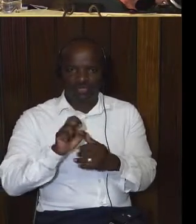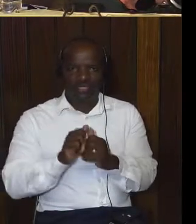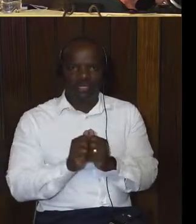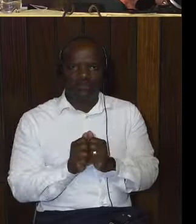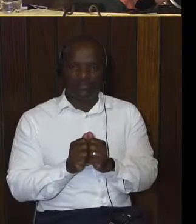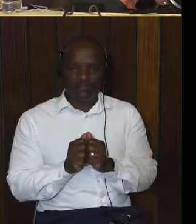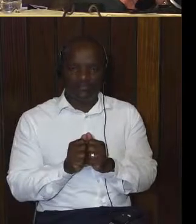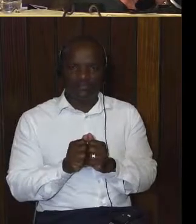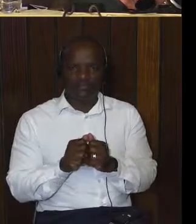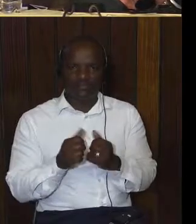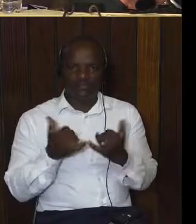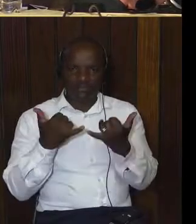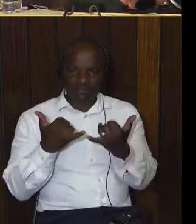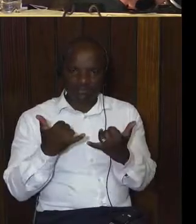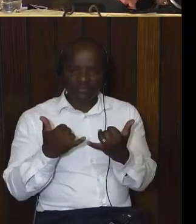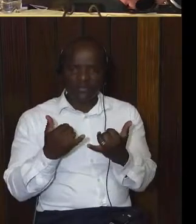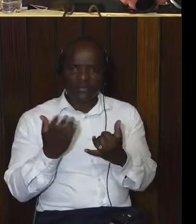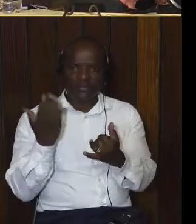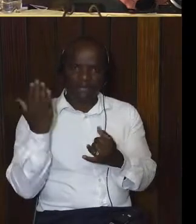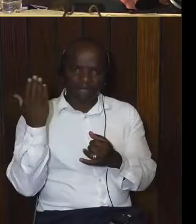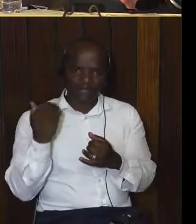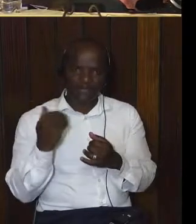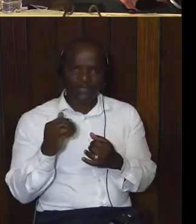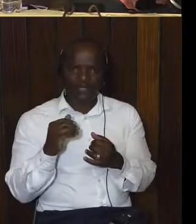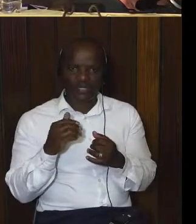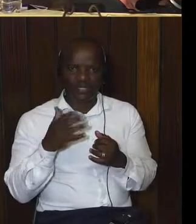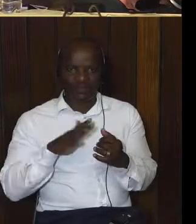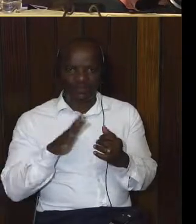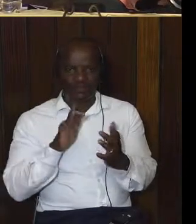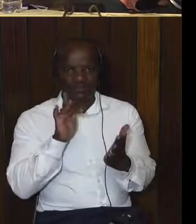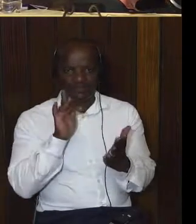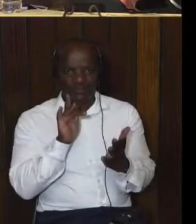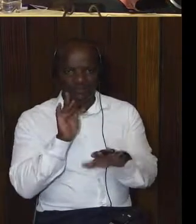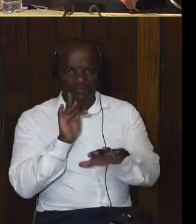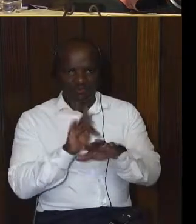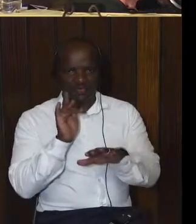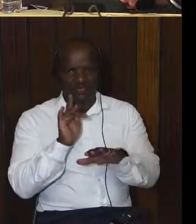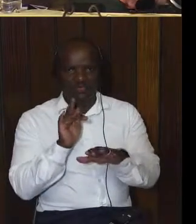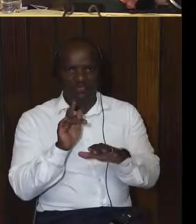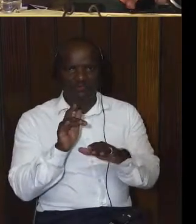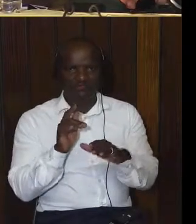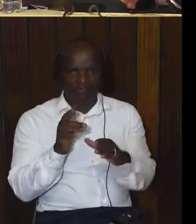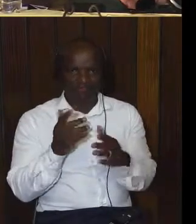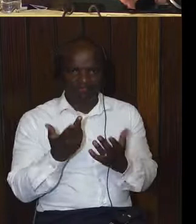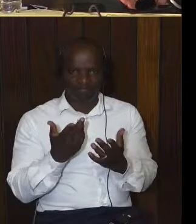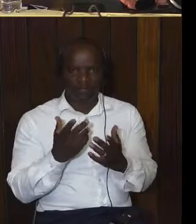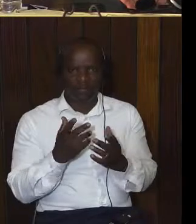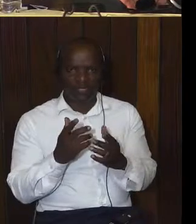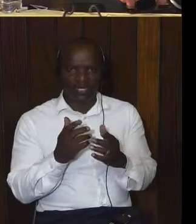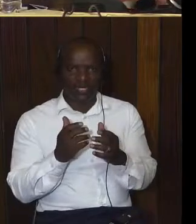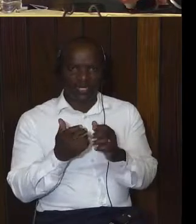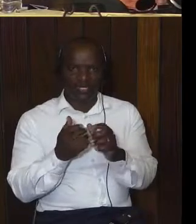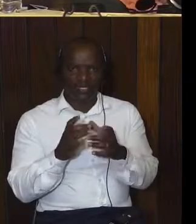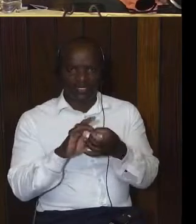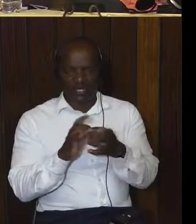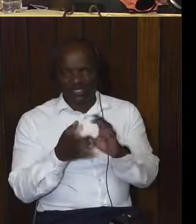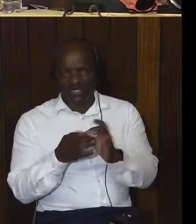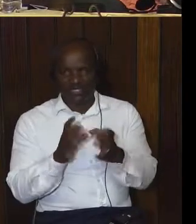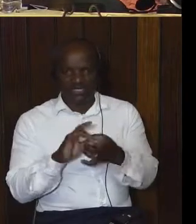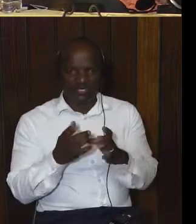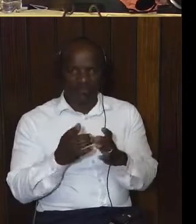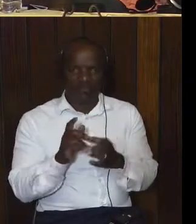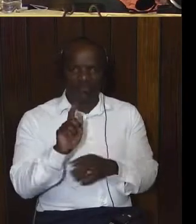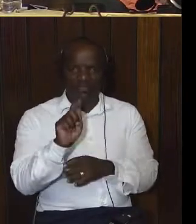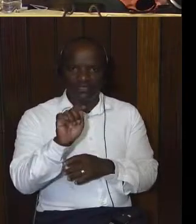want to touch on, and that relates to our relationship with the department when it comes to support services like the